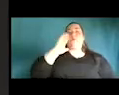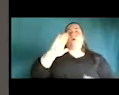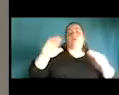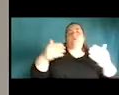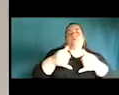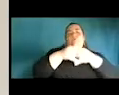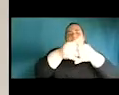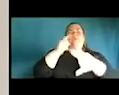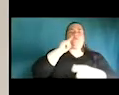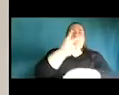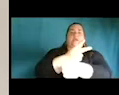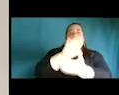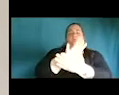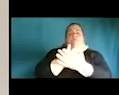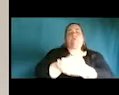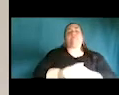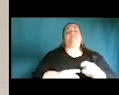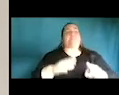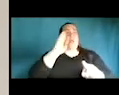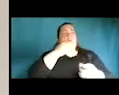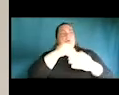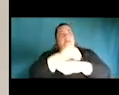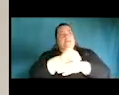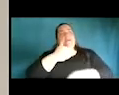Good evening. I am Andrew G. Campbell,